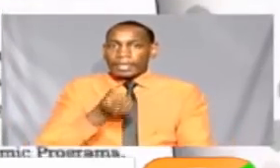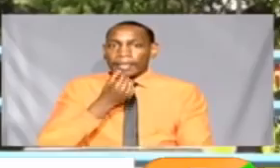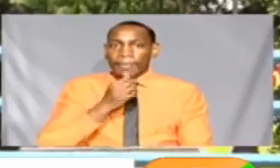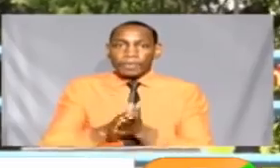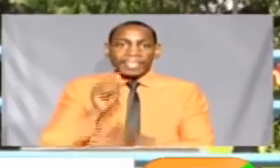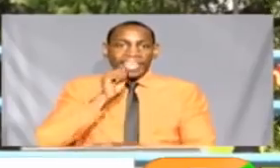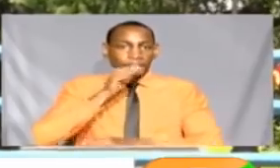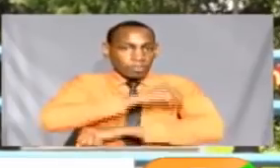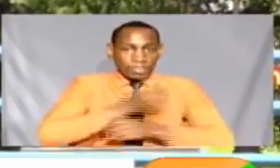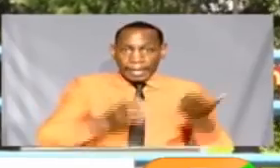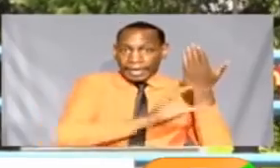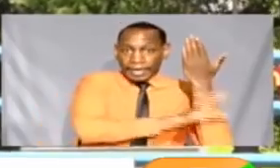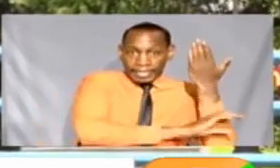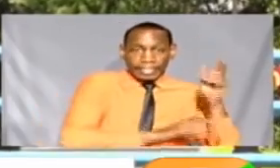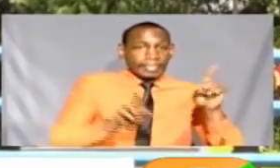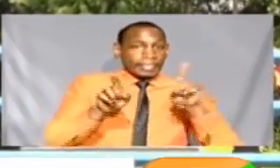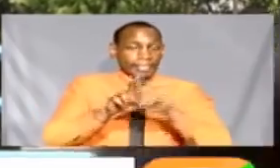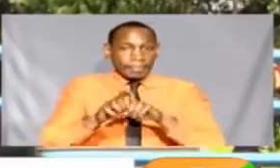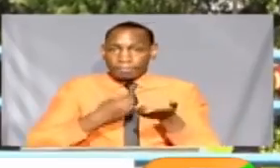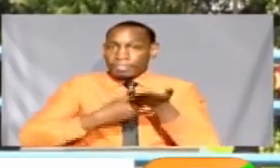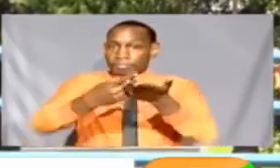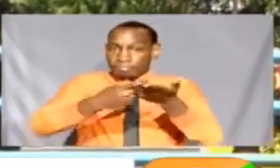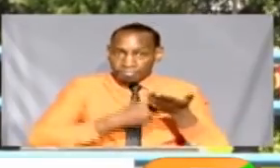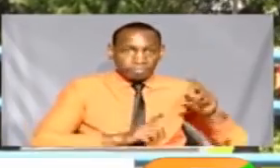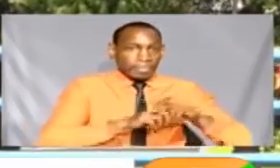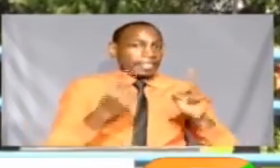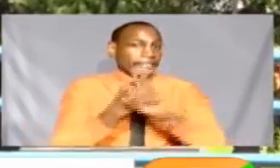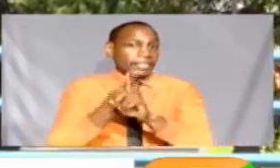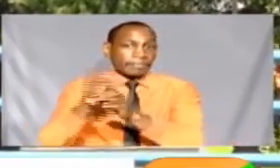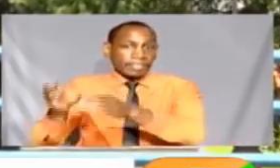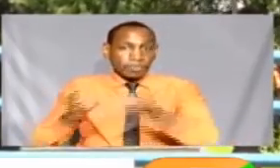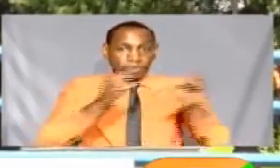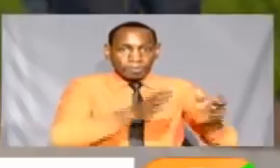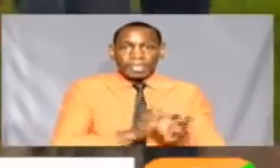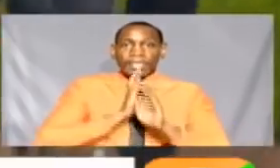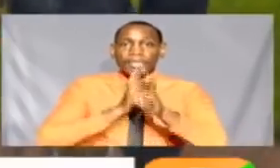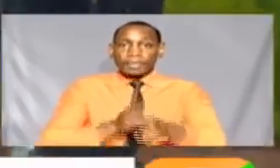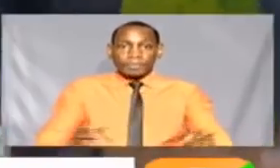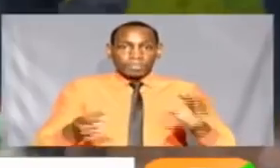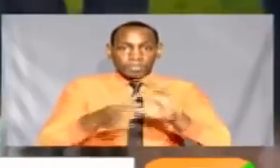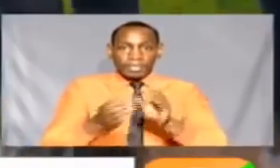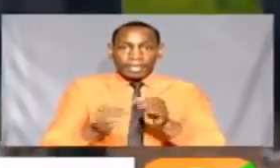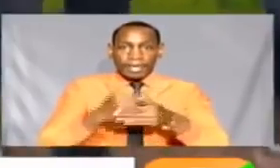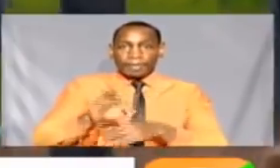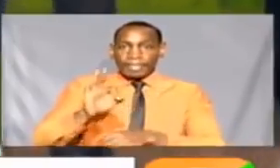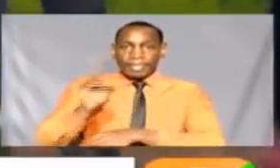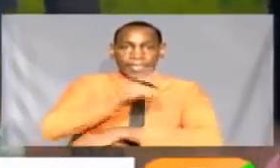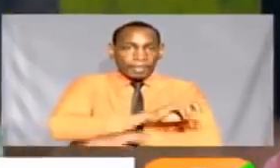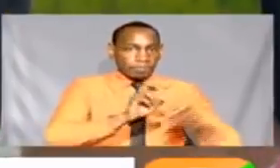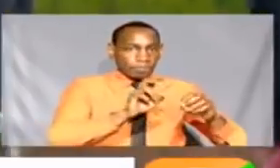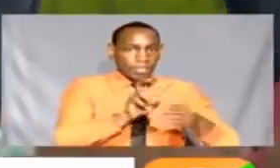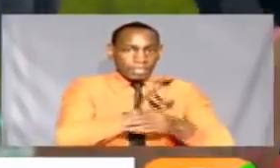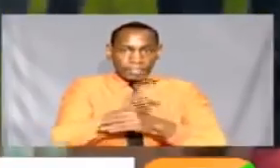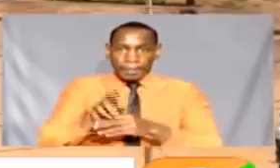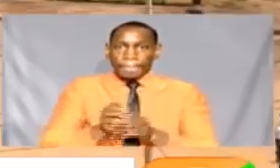dental schools in the country has sparked debate from different quarters. The report, compiled after a three-day inspection across public